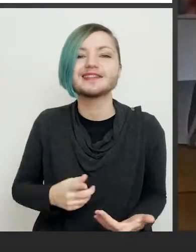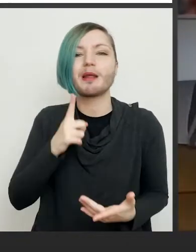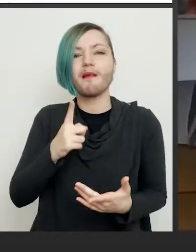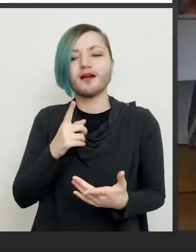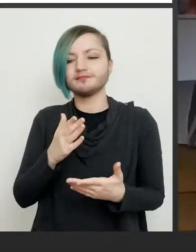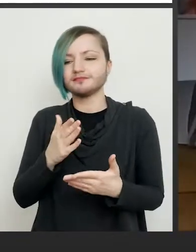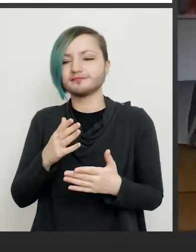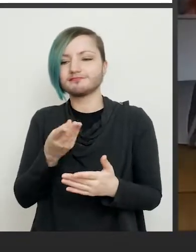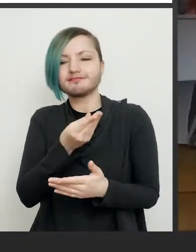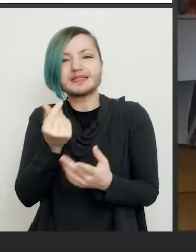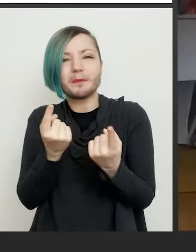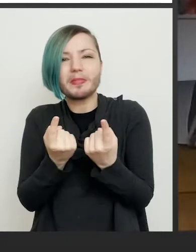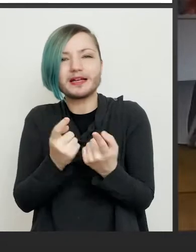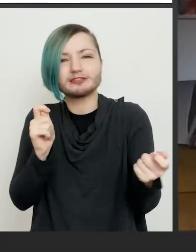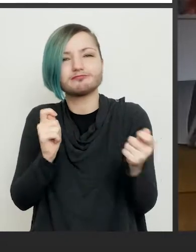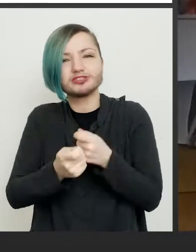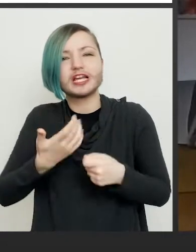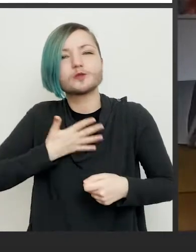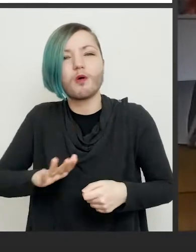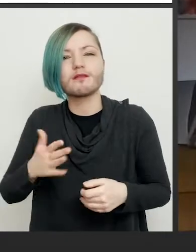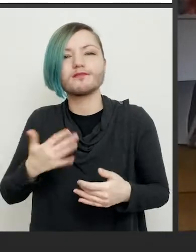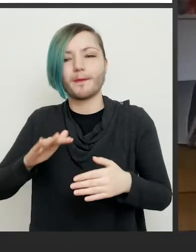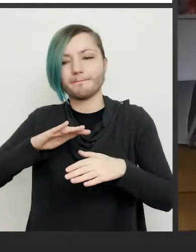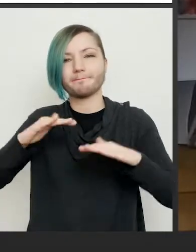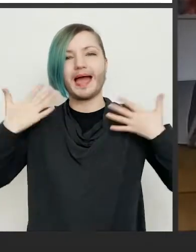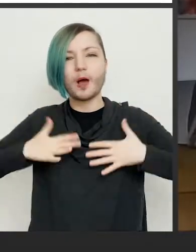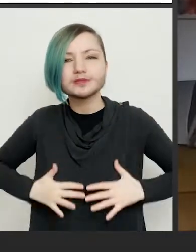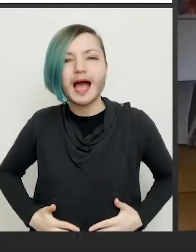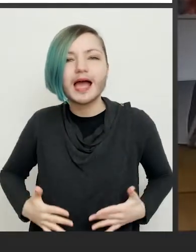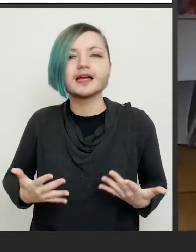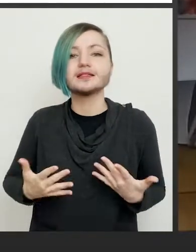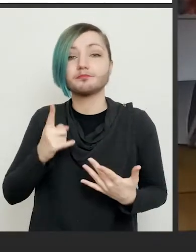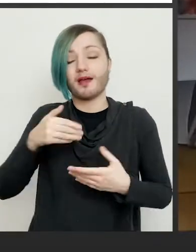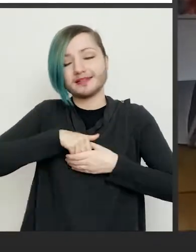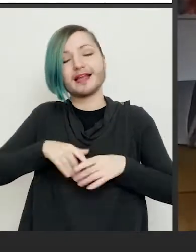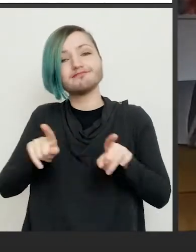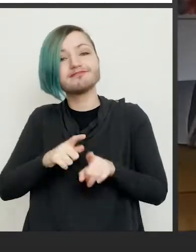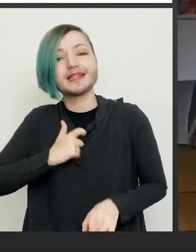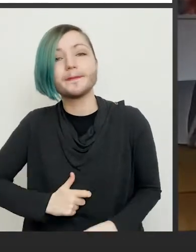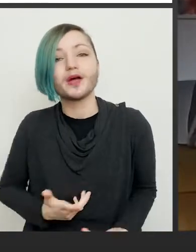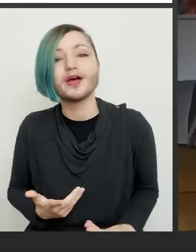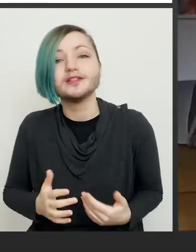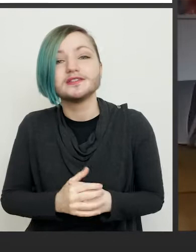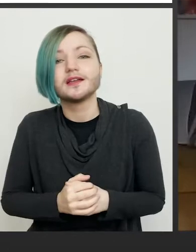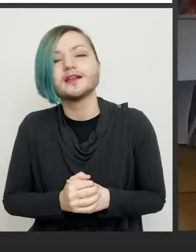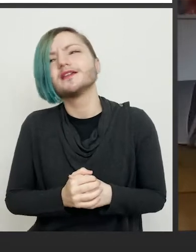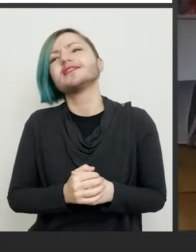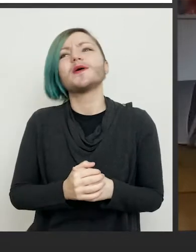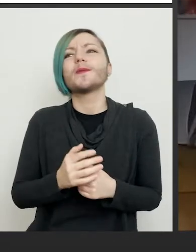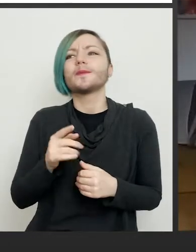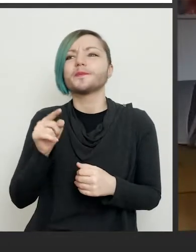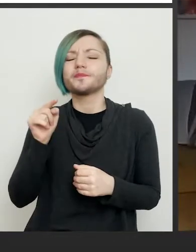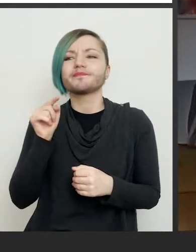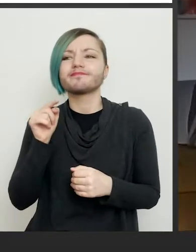certain elements that I want to change about my outside, and you know, I'm still the same person on the inside. And I think that was something that my